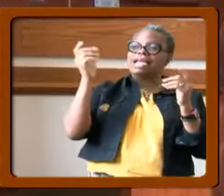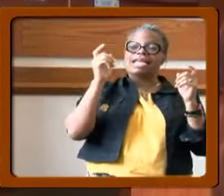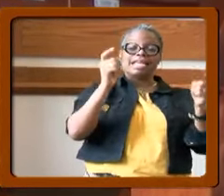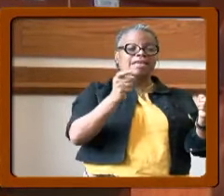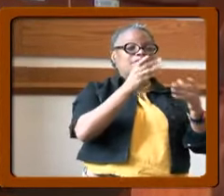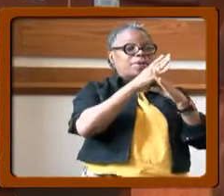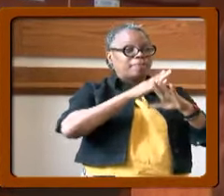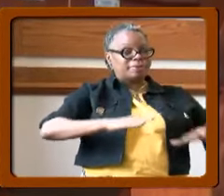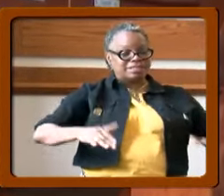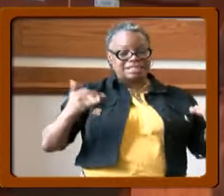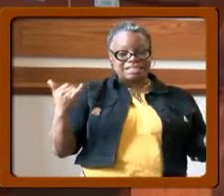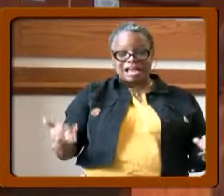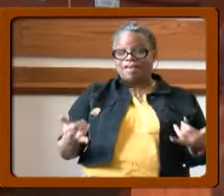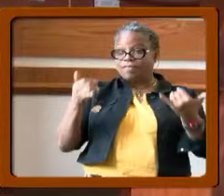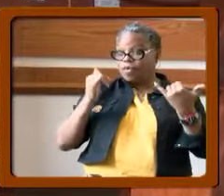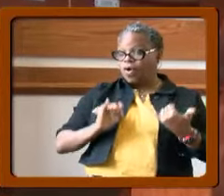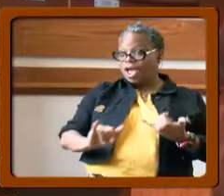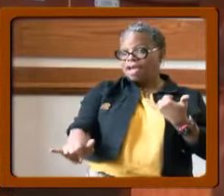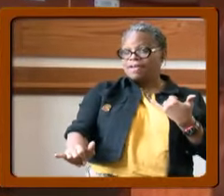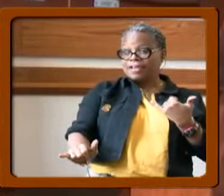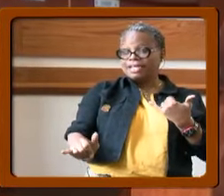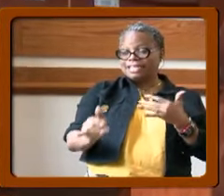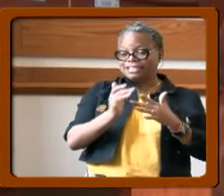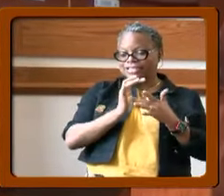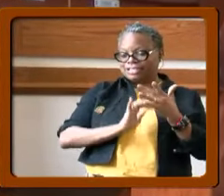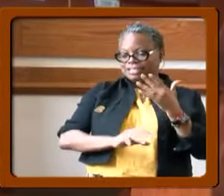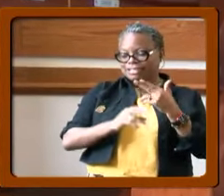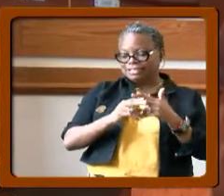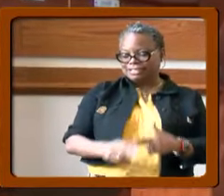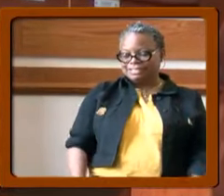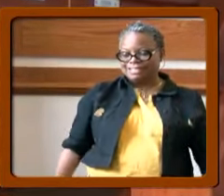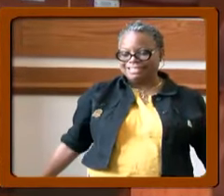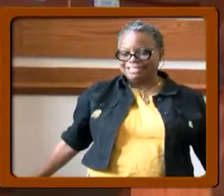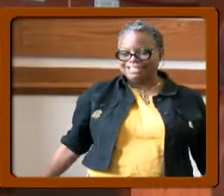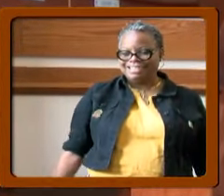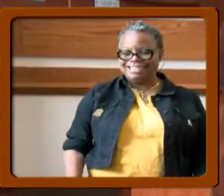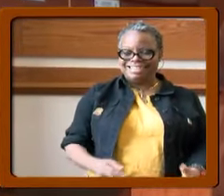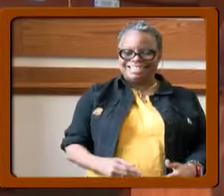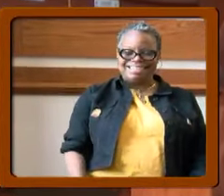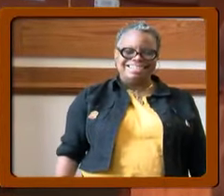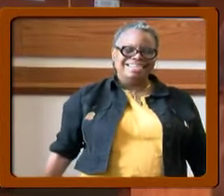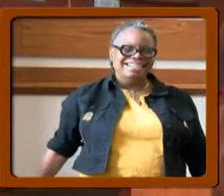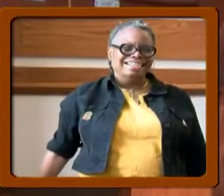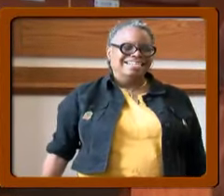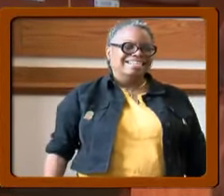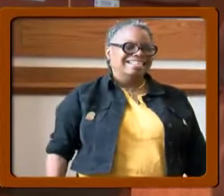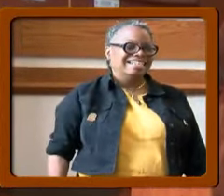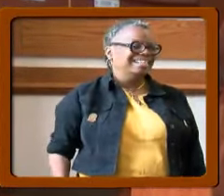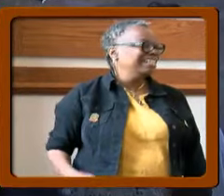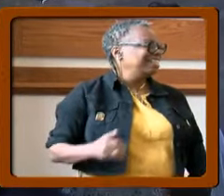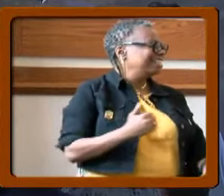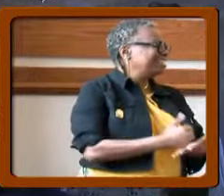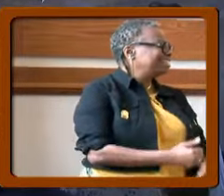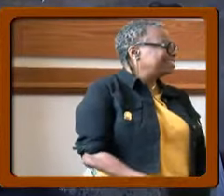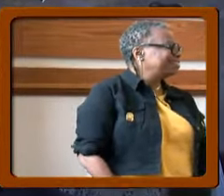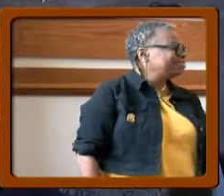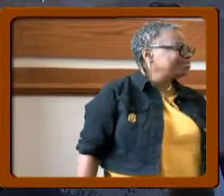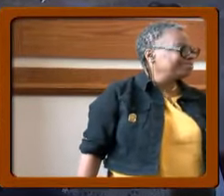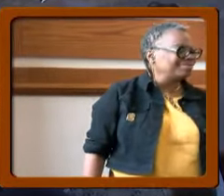you peace now and forever. In Jesus' name, amen.